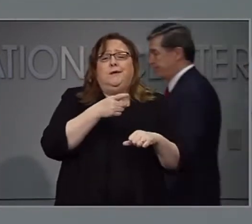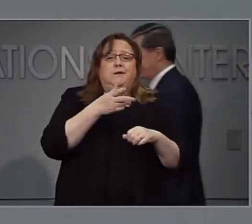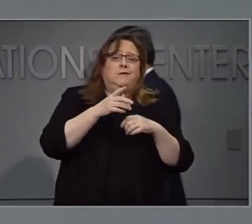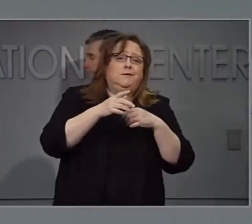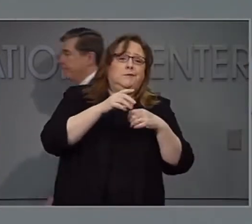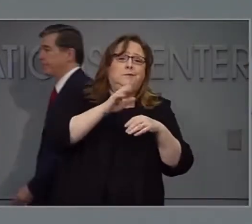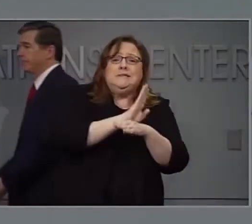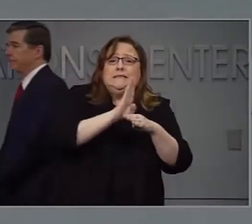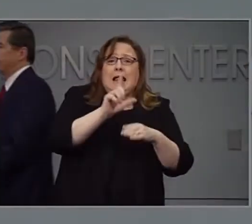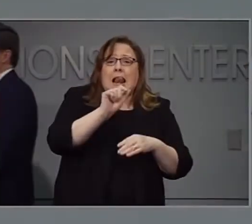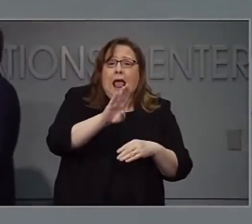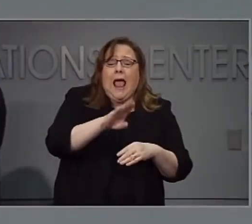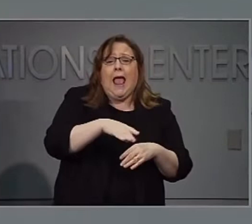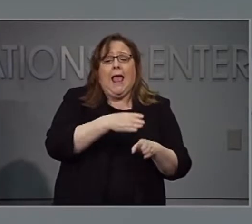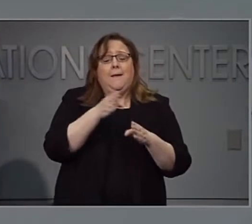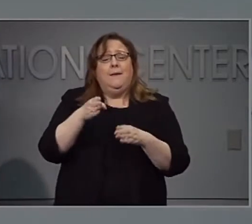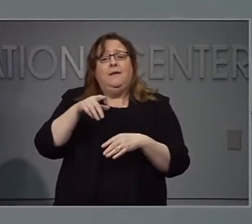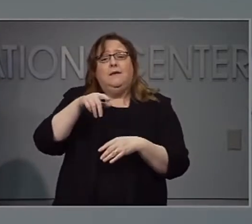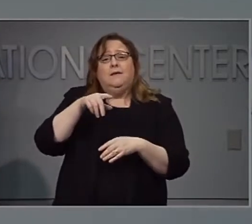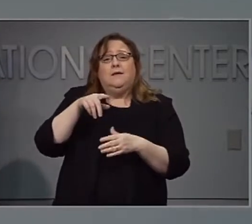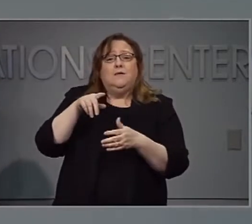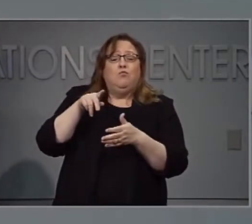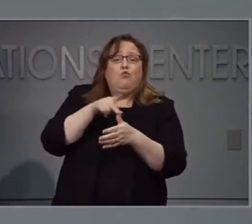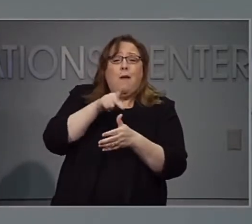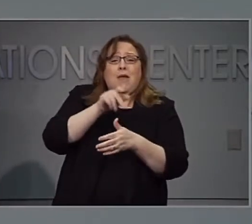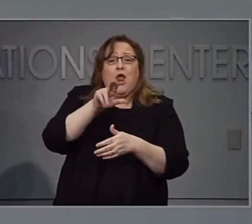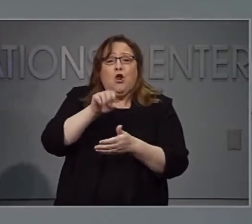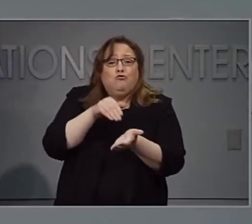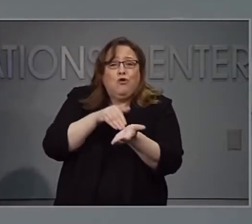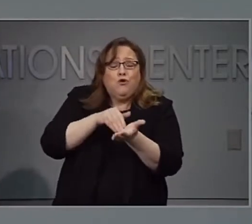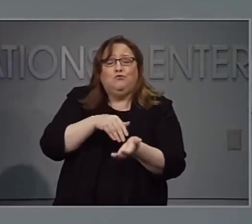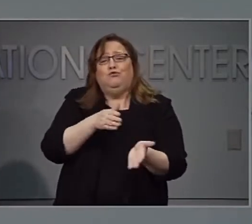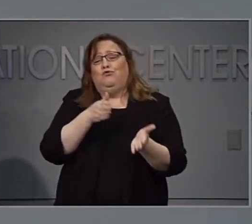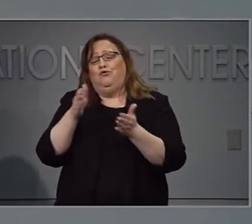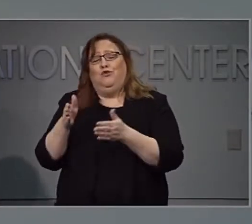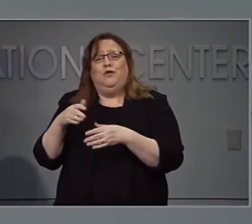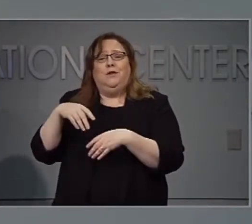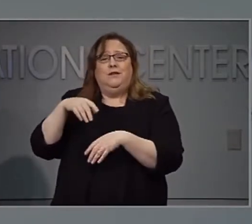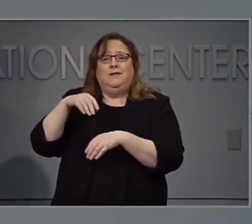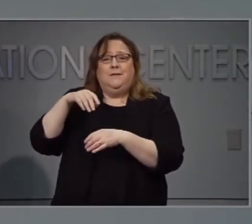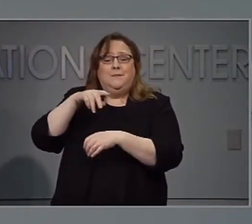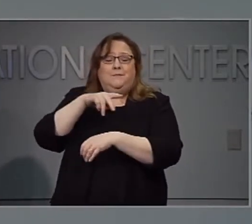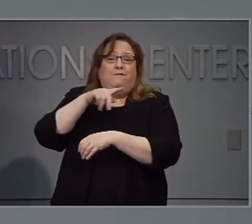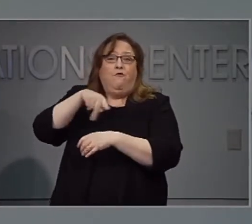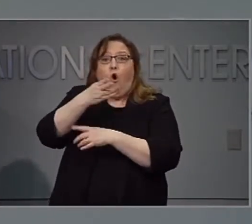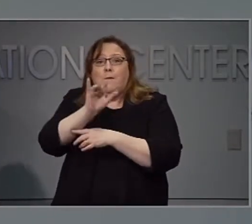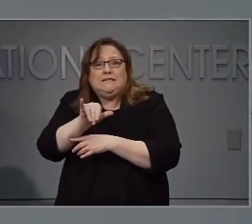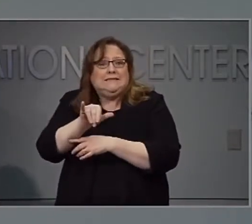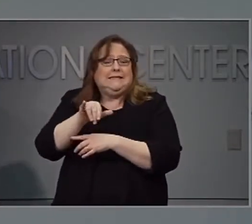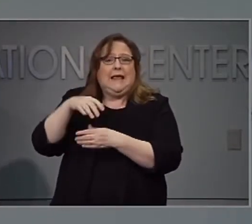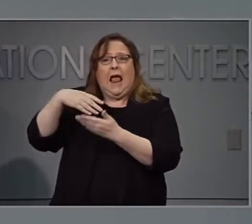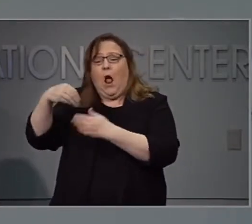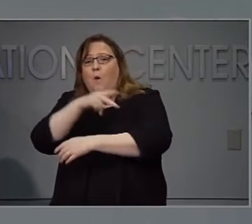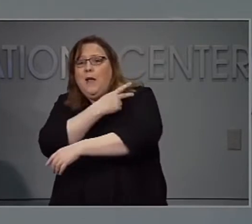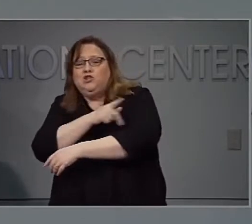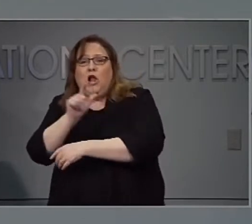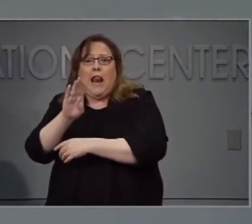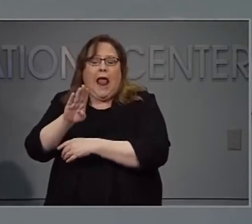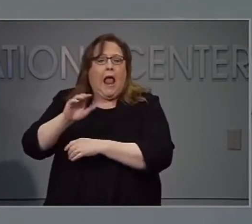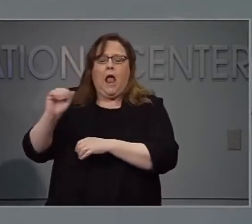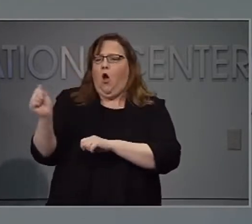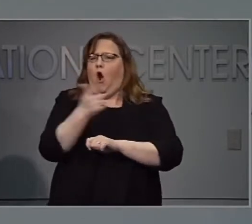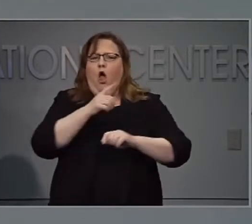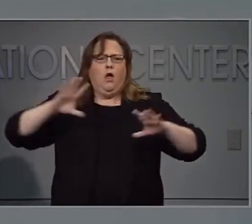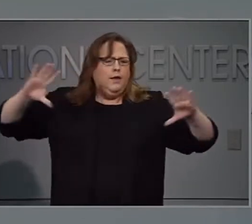care, pharmacy, and other outpatient lab settings. And they came to that meeting ready to meet the challenge of helping